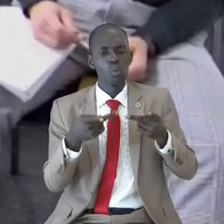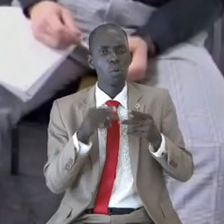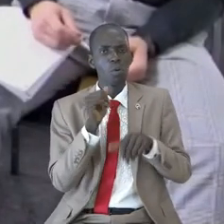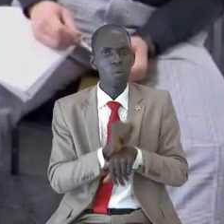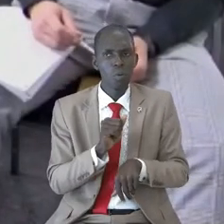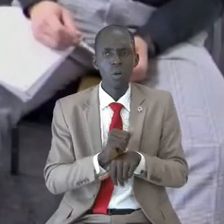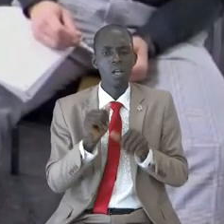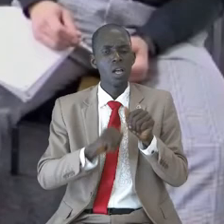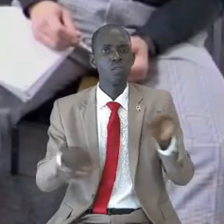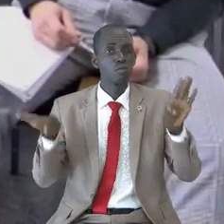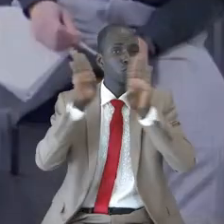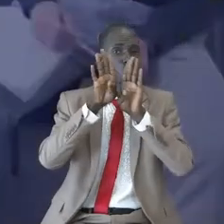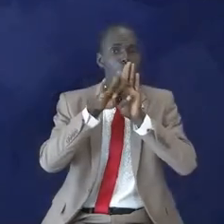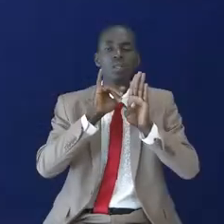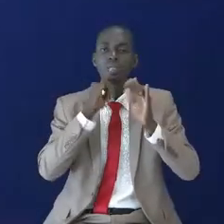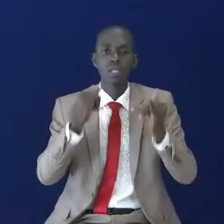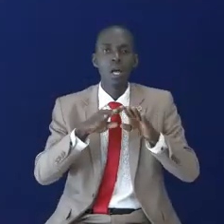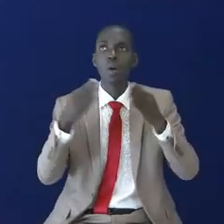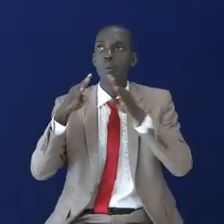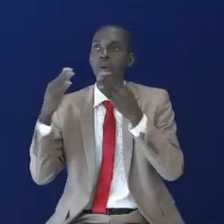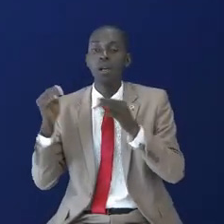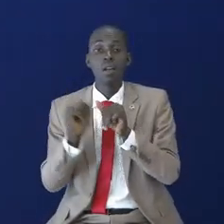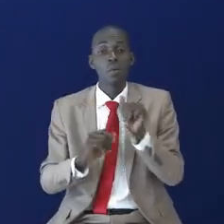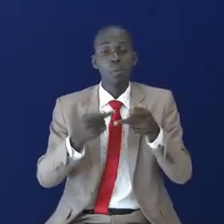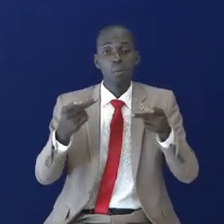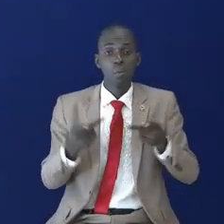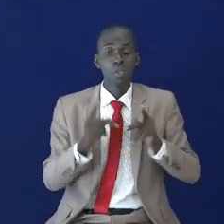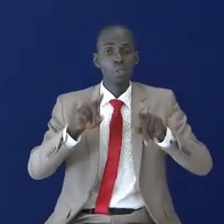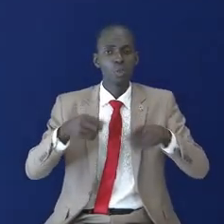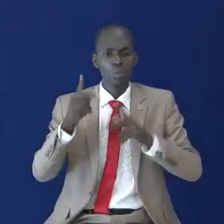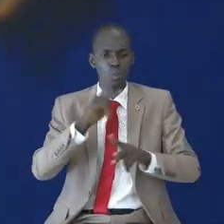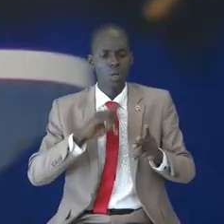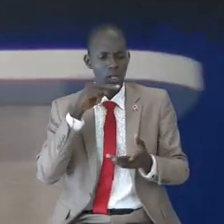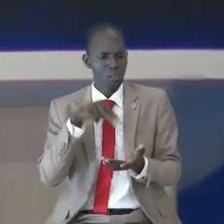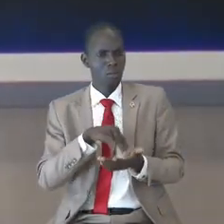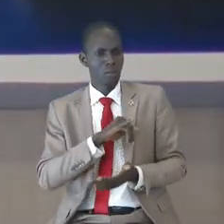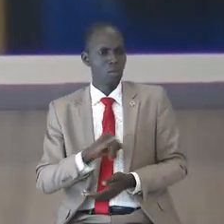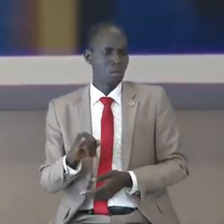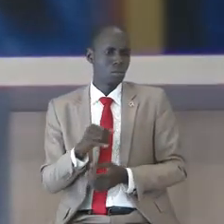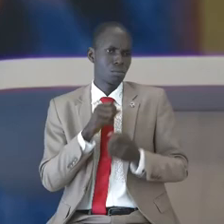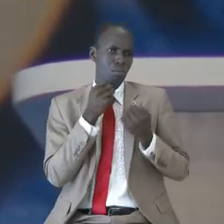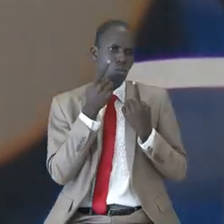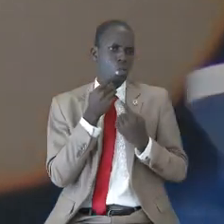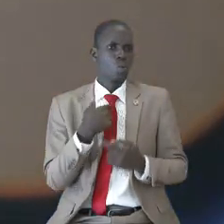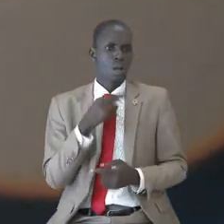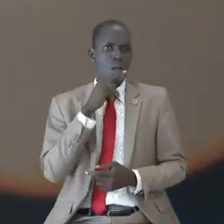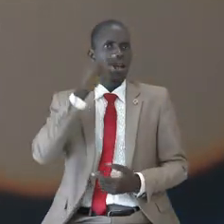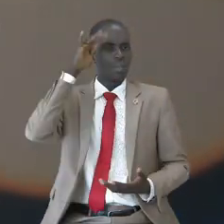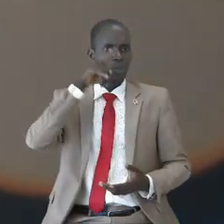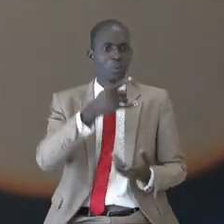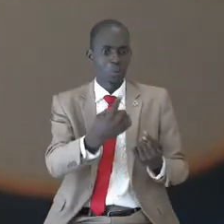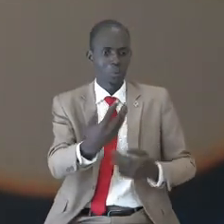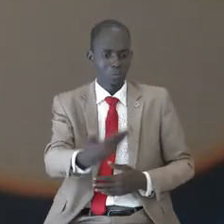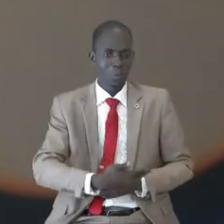is opening. Everywhere he goes, people are standing there, and they're saying, We have been expecting your coming. And he comes